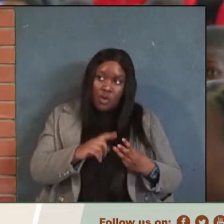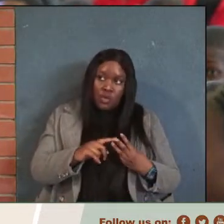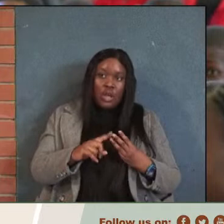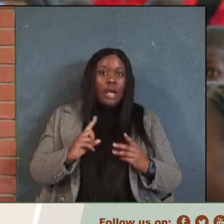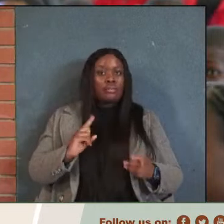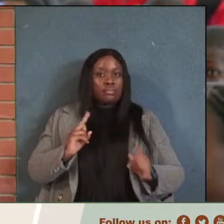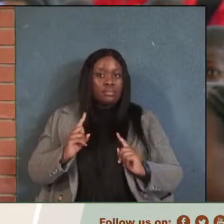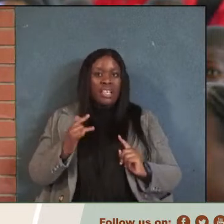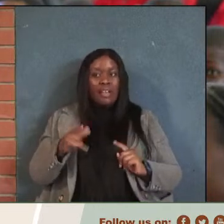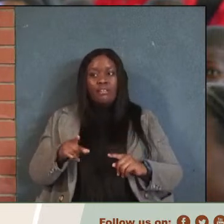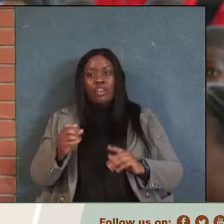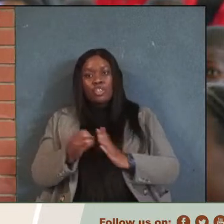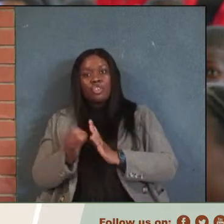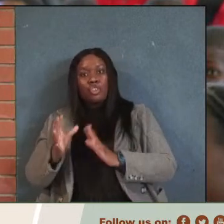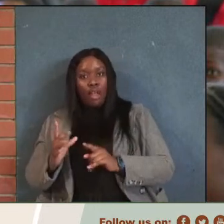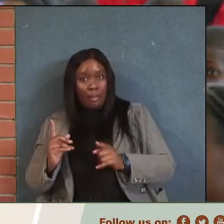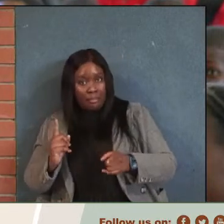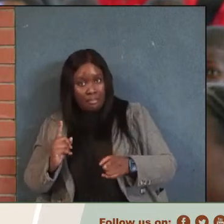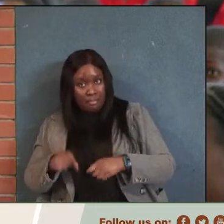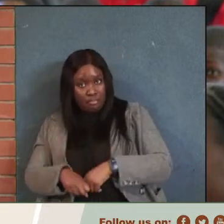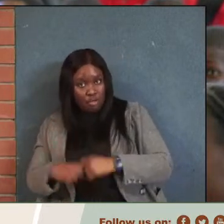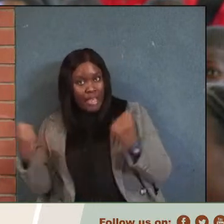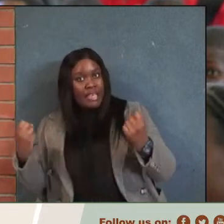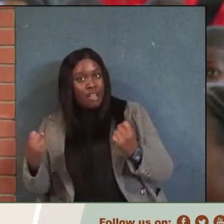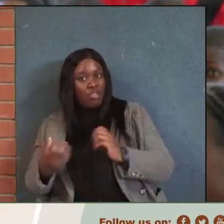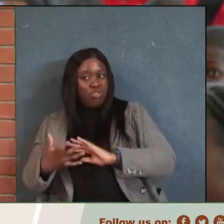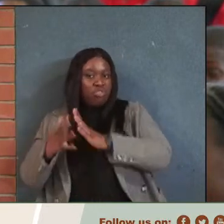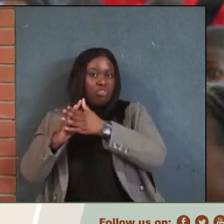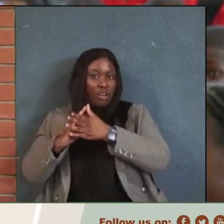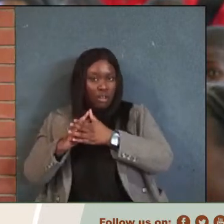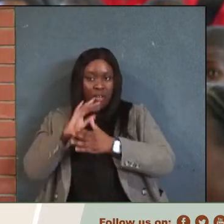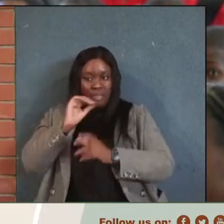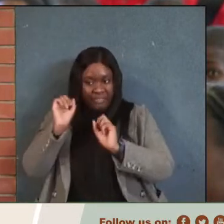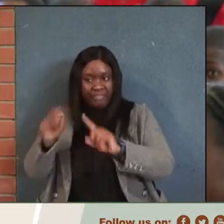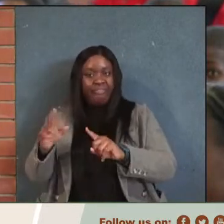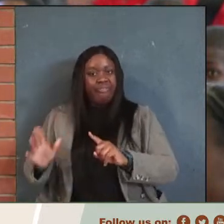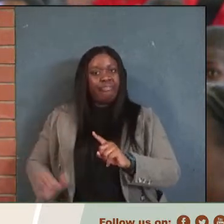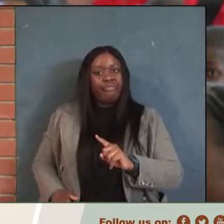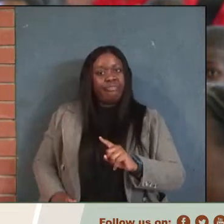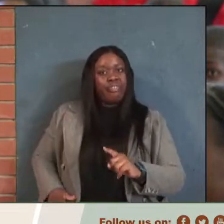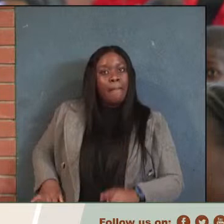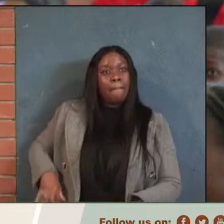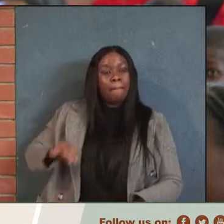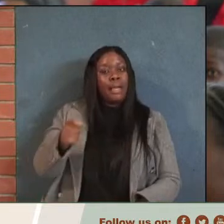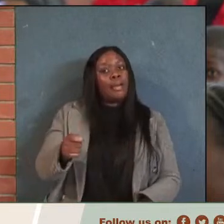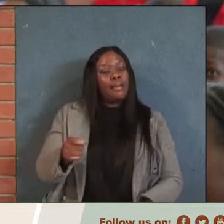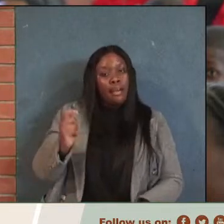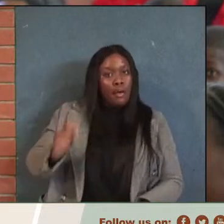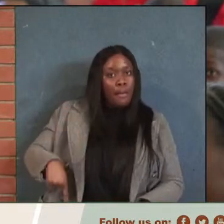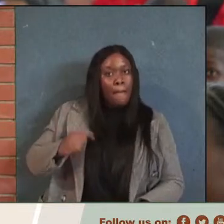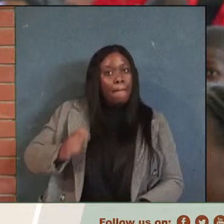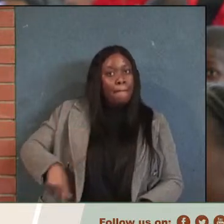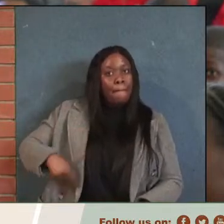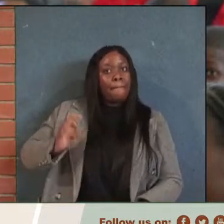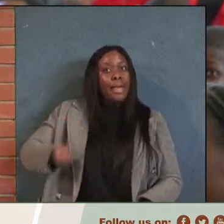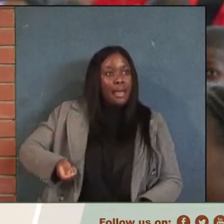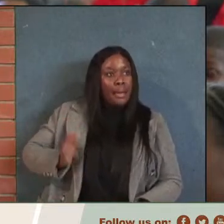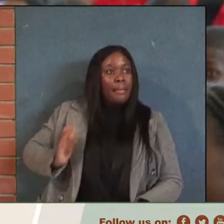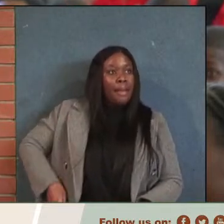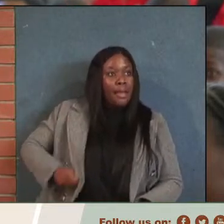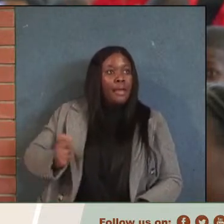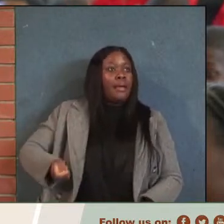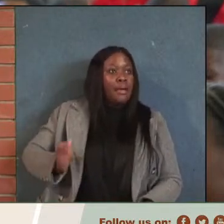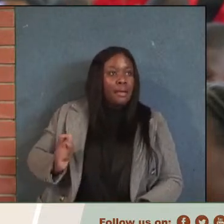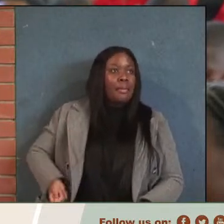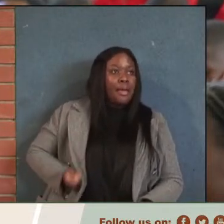student breaks something, let them be accountable for that, because at the end of the day, the government won't provide proper infrastructure all the time. There's lack